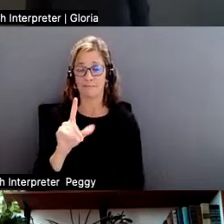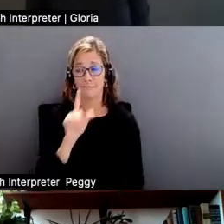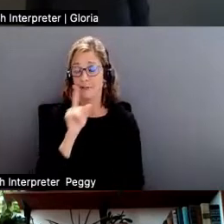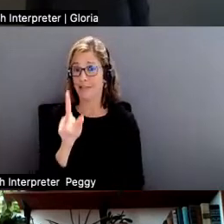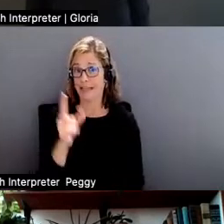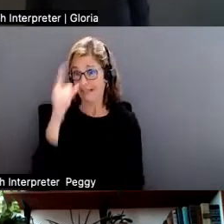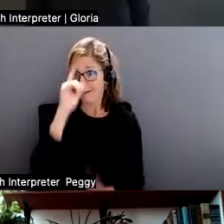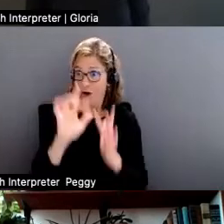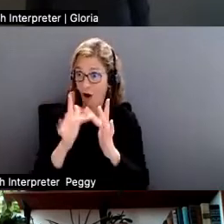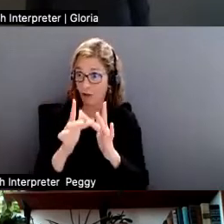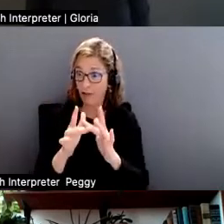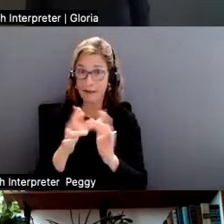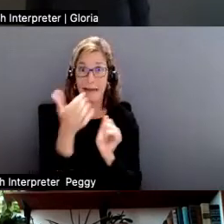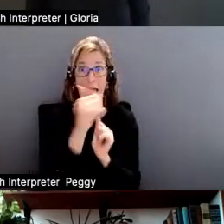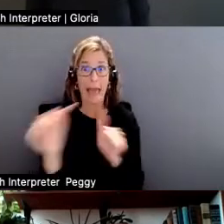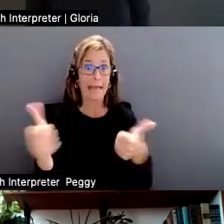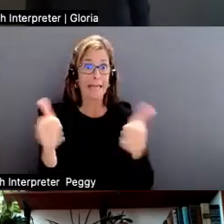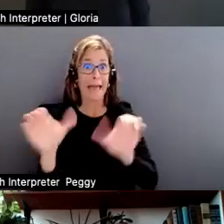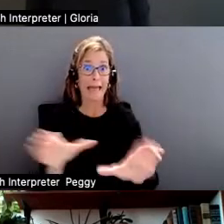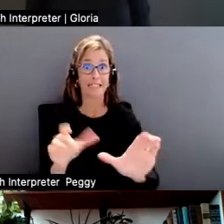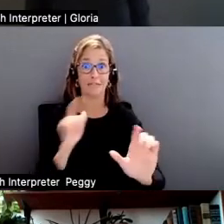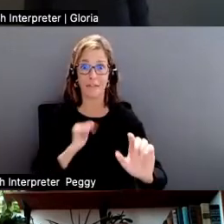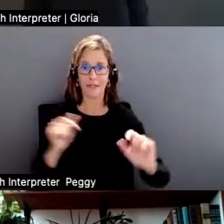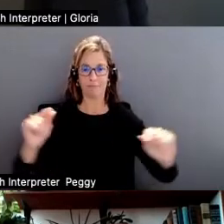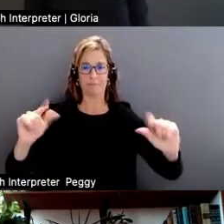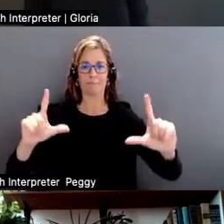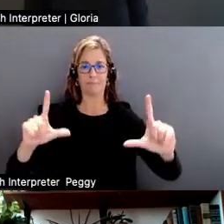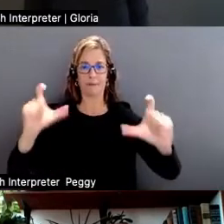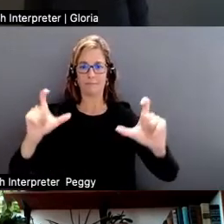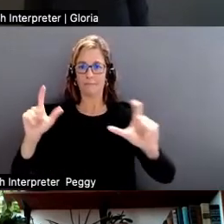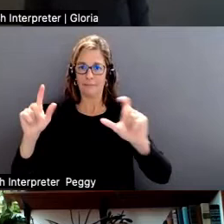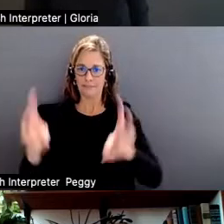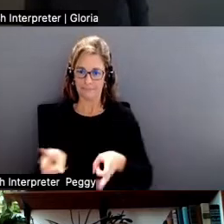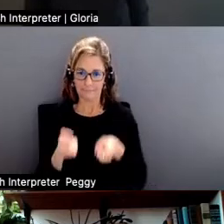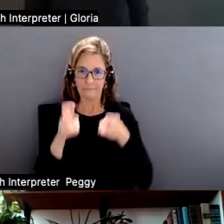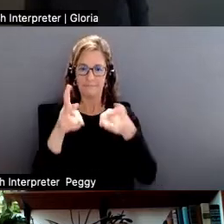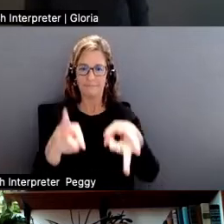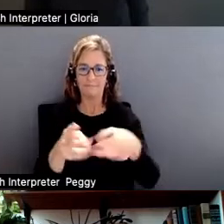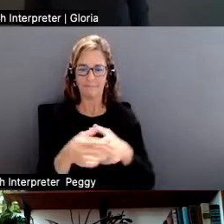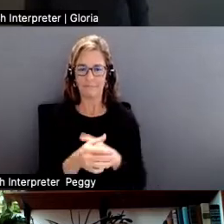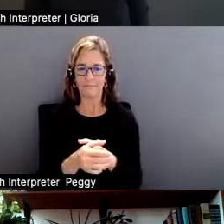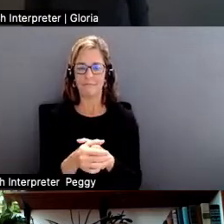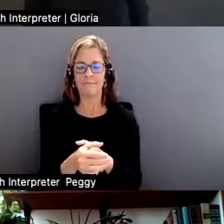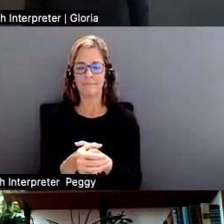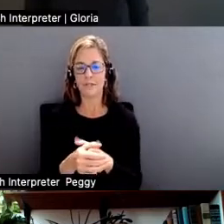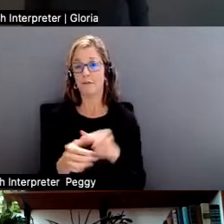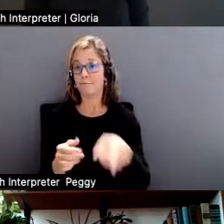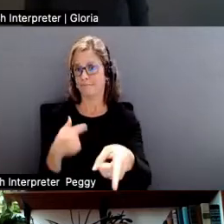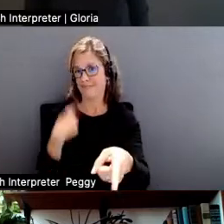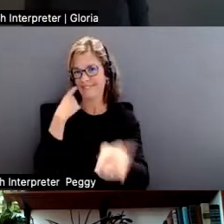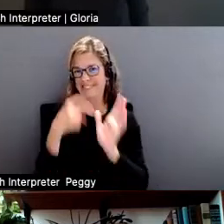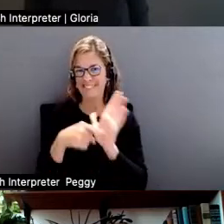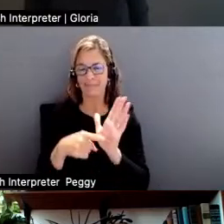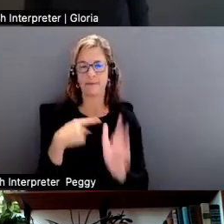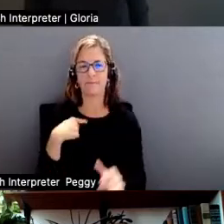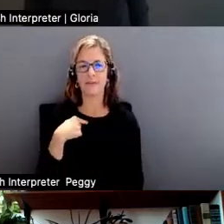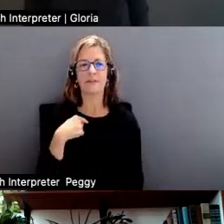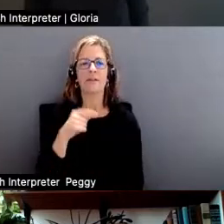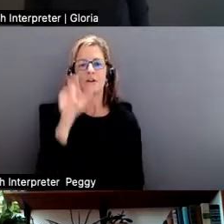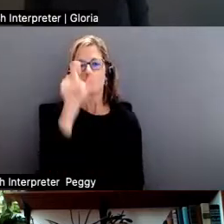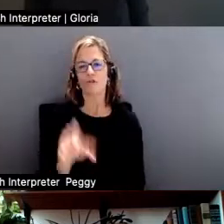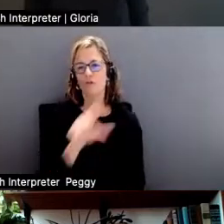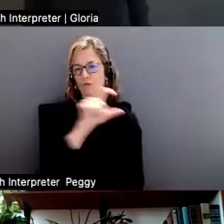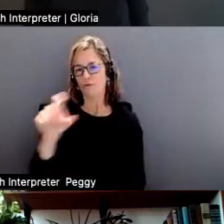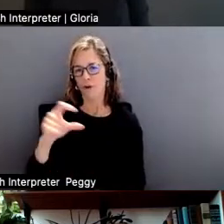for example, I took a screenshot of a crossword here, and you can